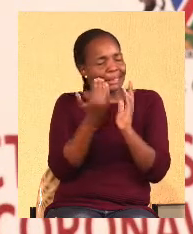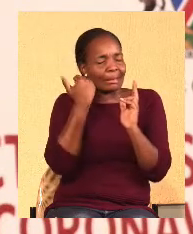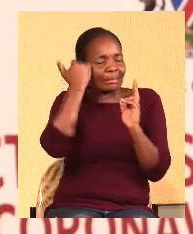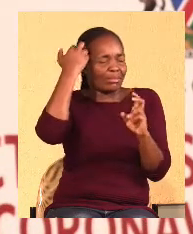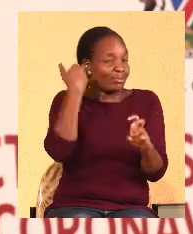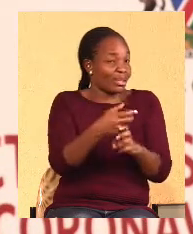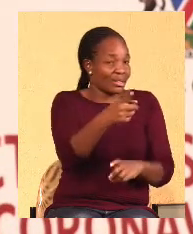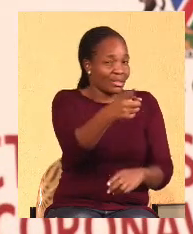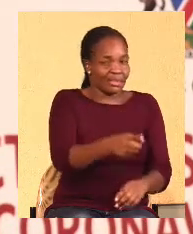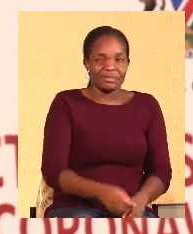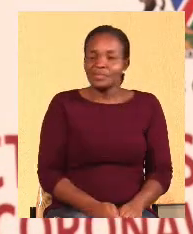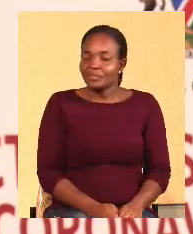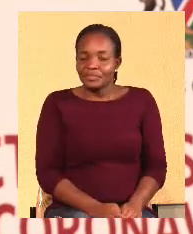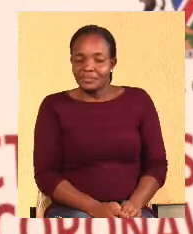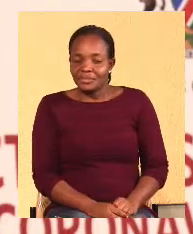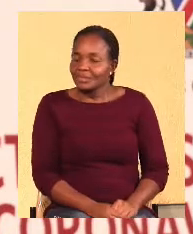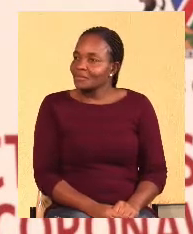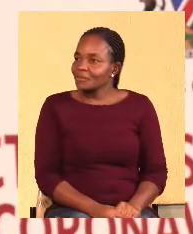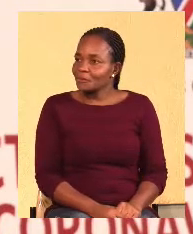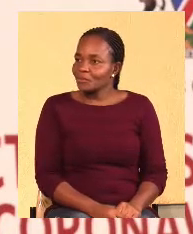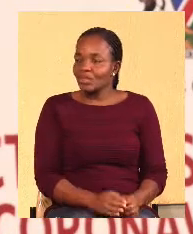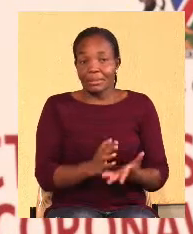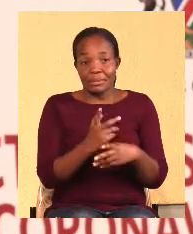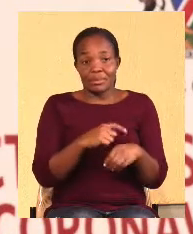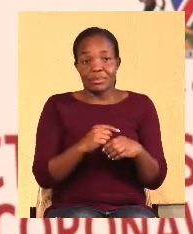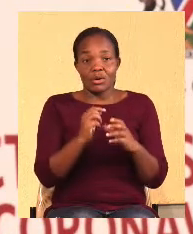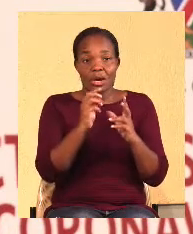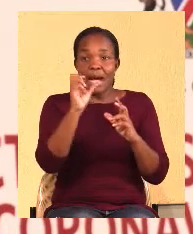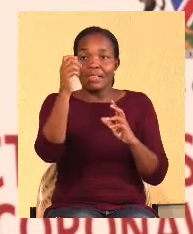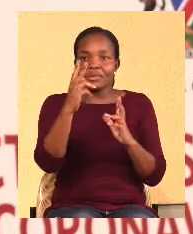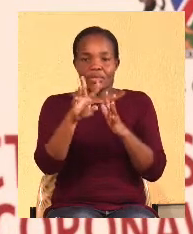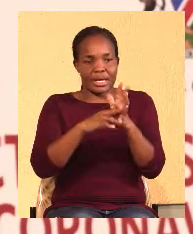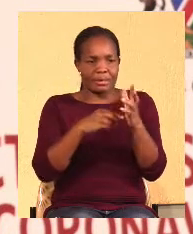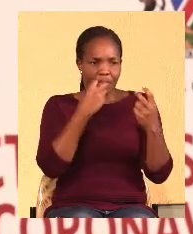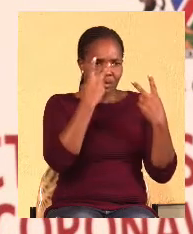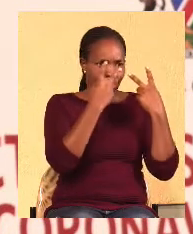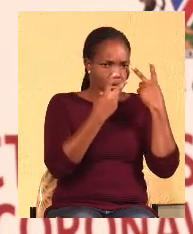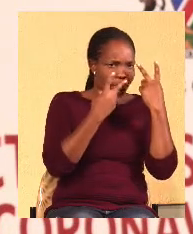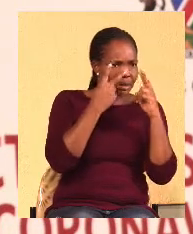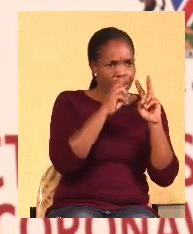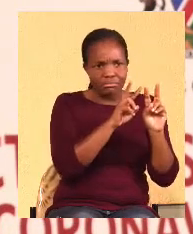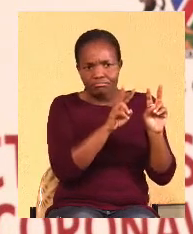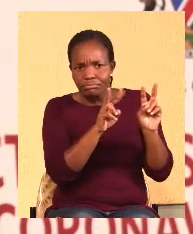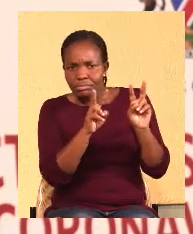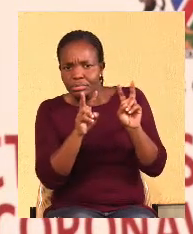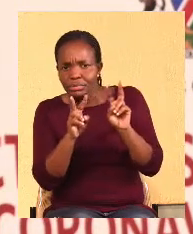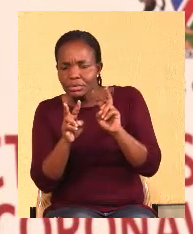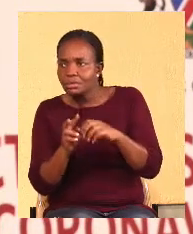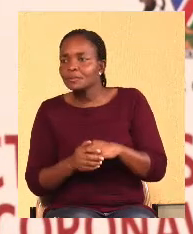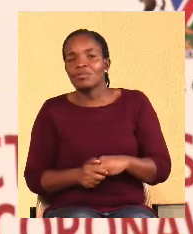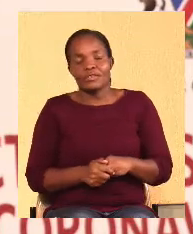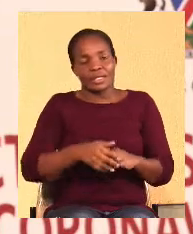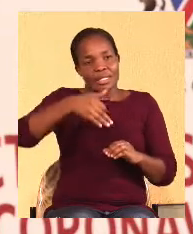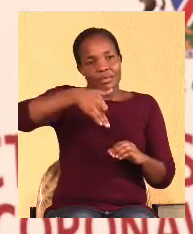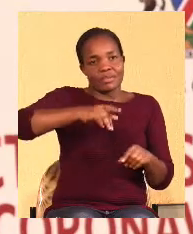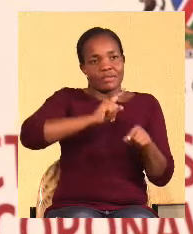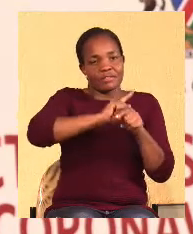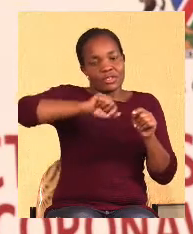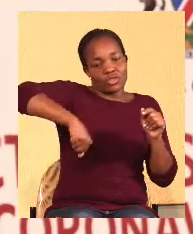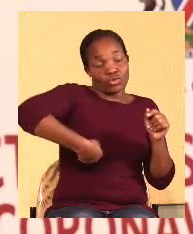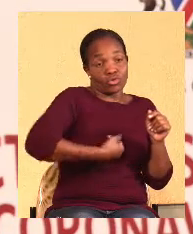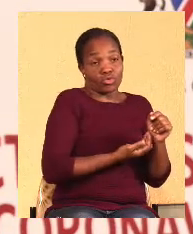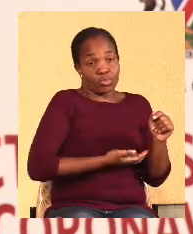Sometimes we also get the visits from other people who are like the First Lady,